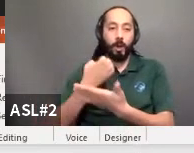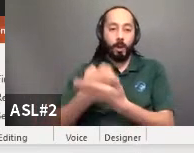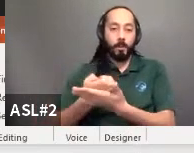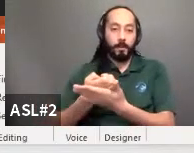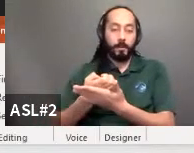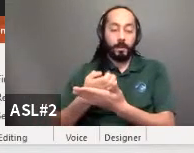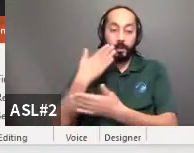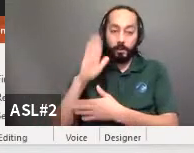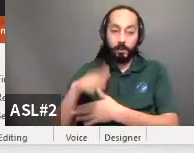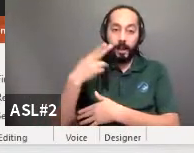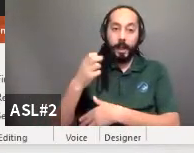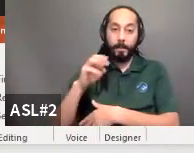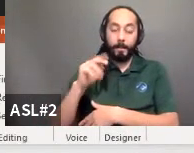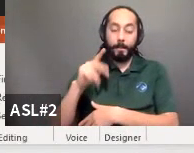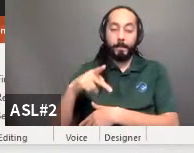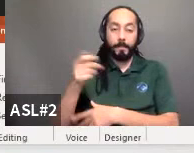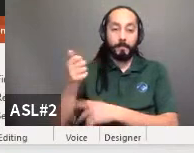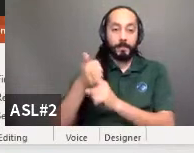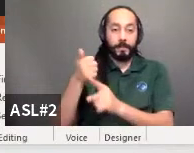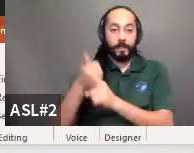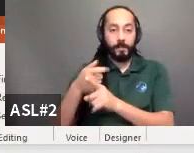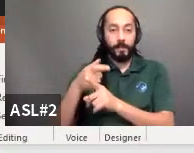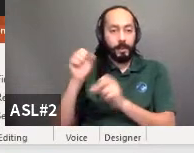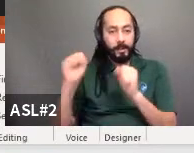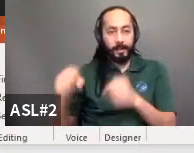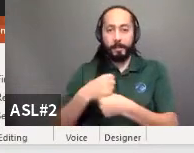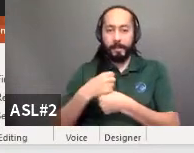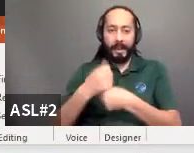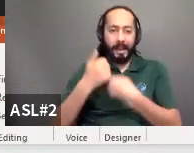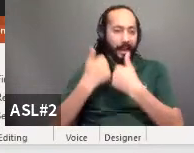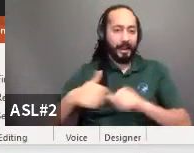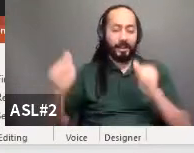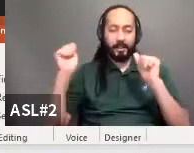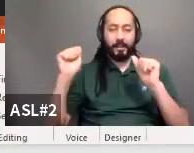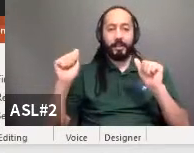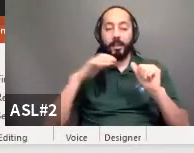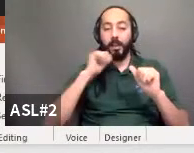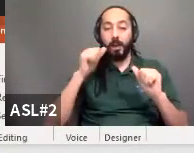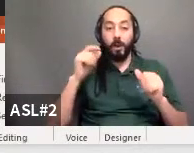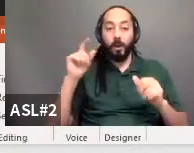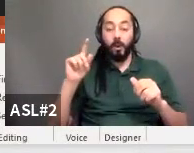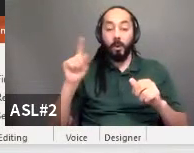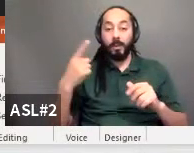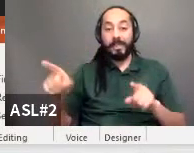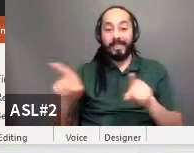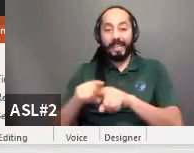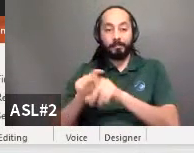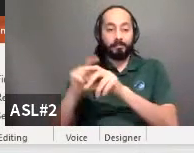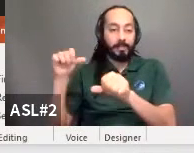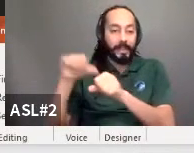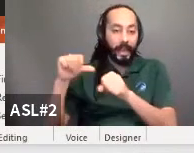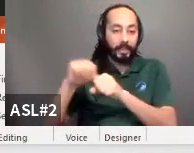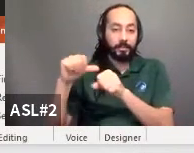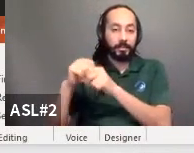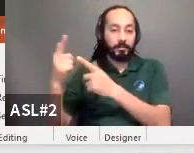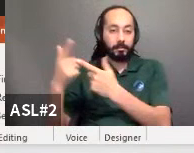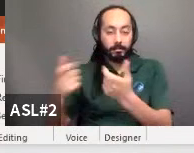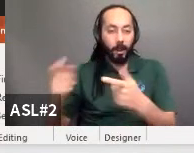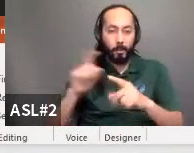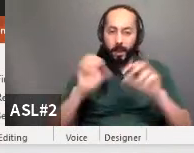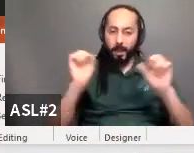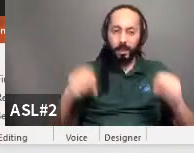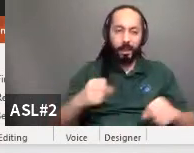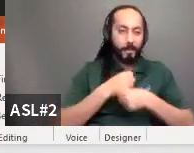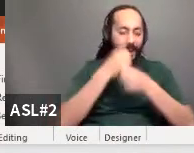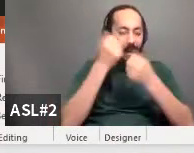itself can do about anything, not only that fossil fuels do, but that anything does. But that